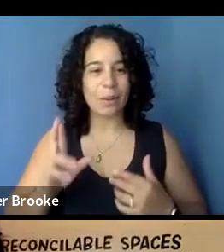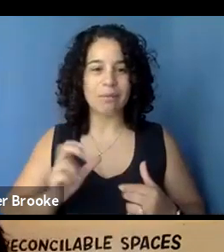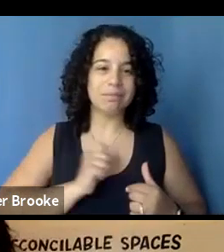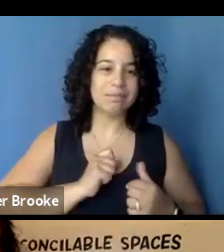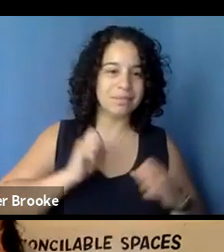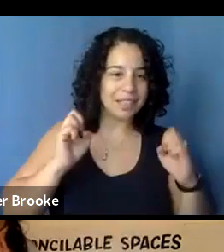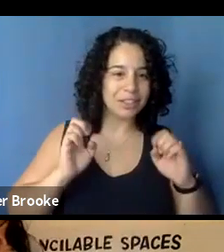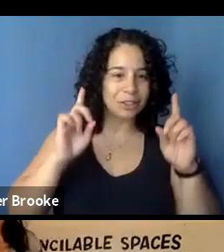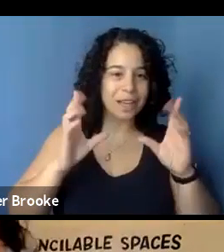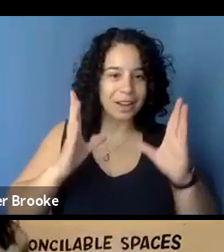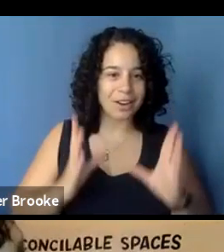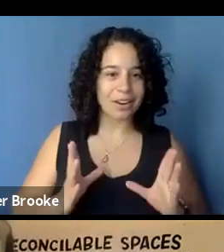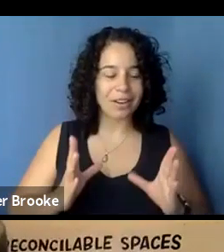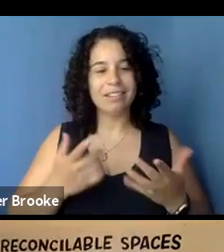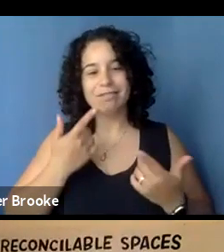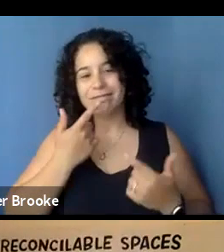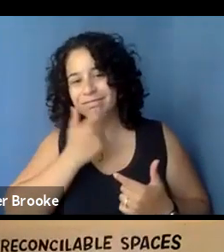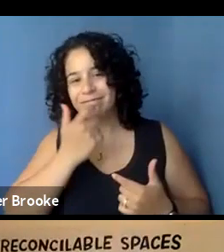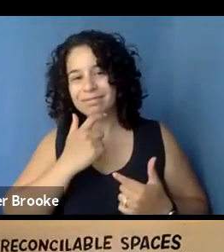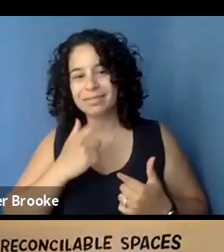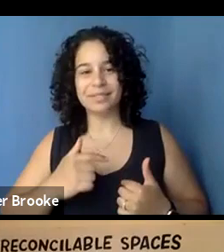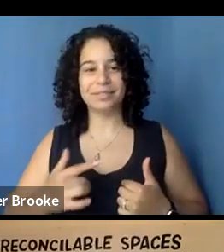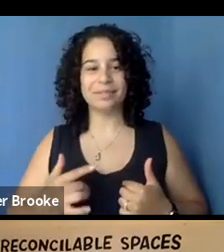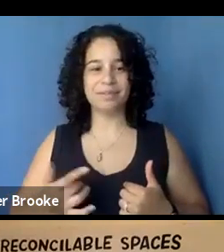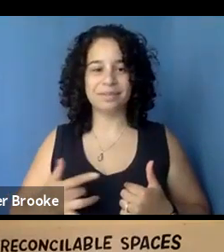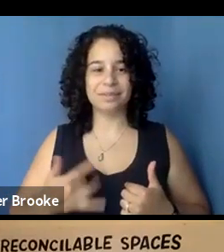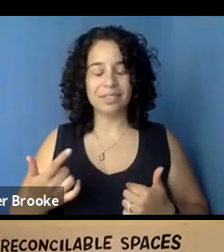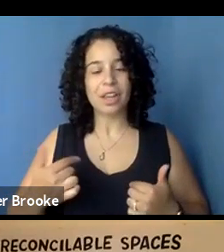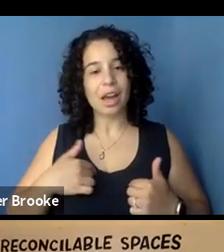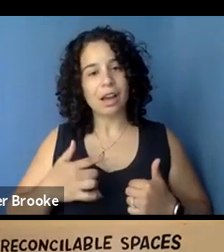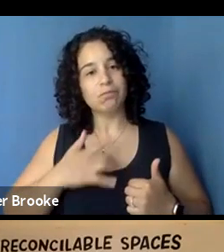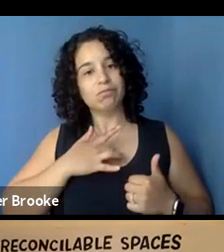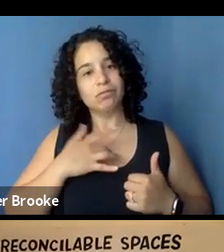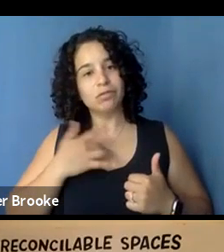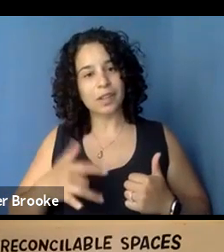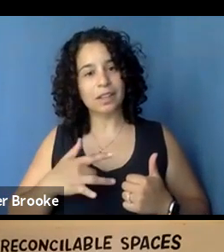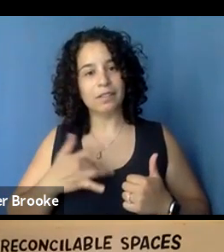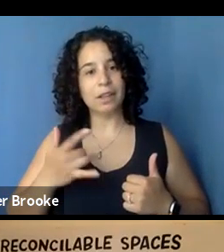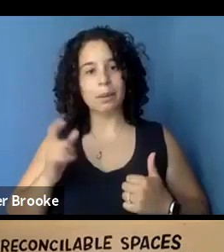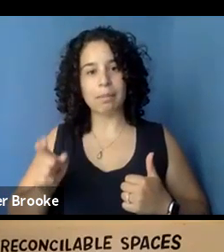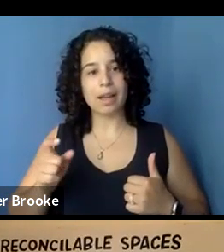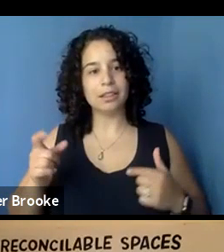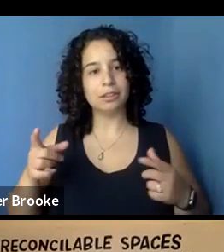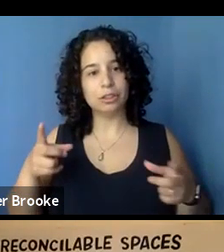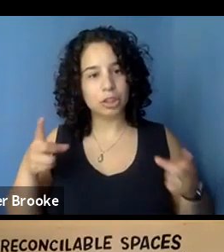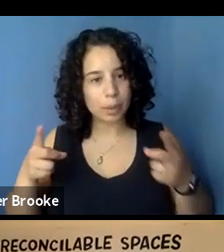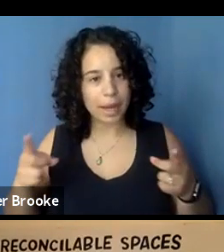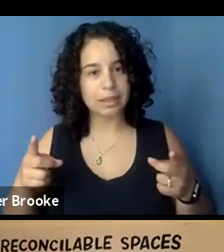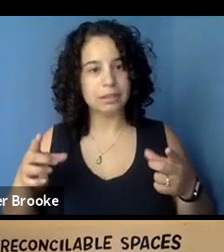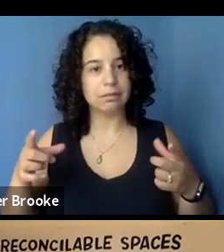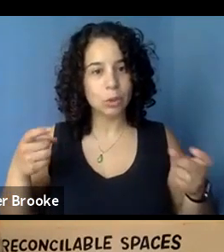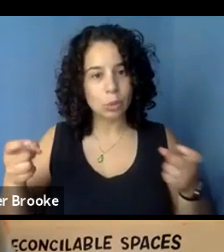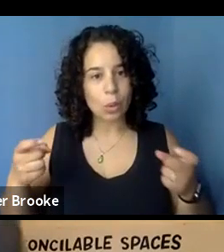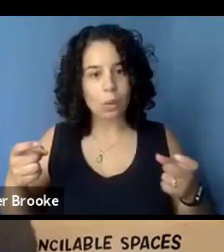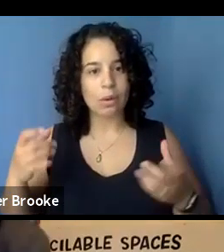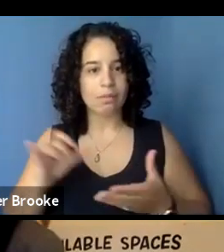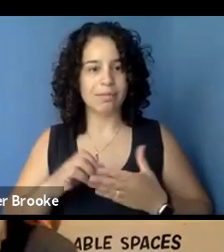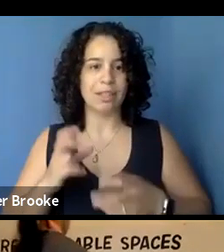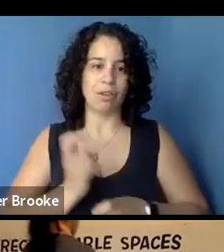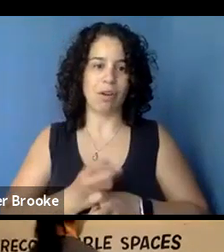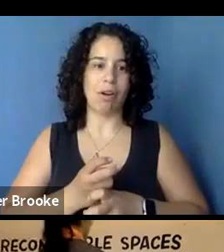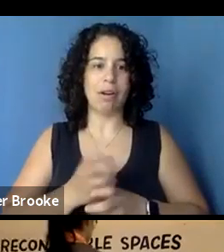I sometimes feel quite, guilt or director, you know, that's hard. Oh, I'm, you know, asking people